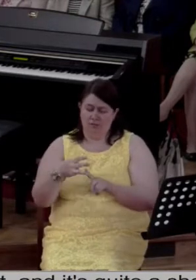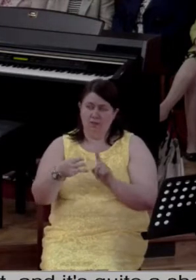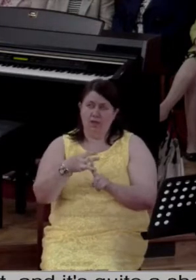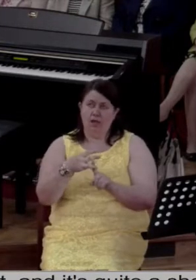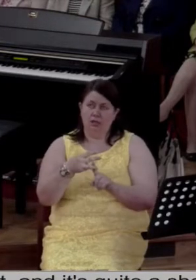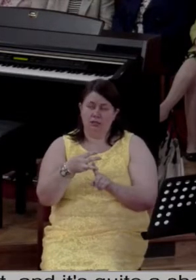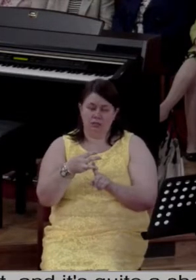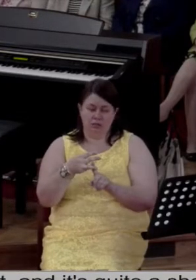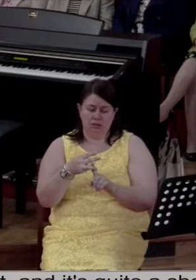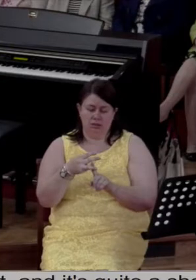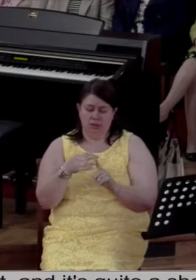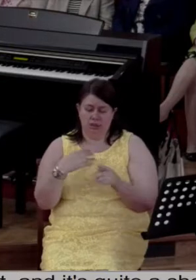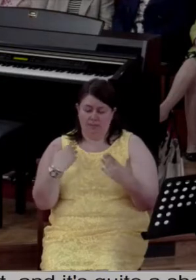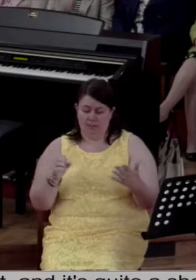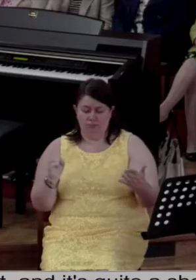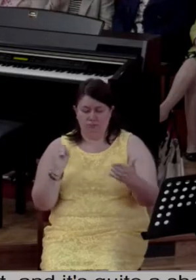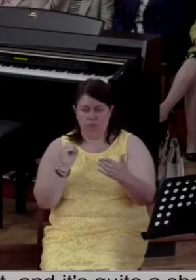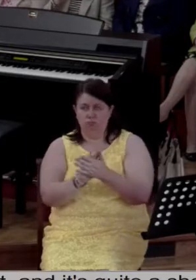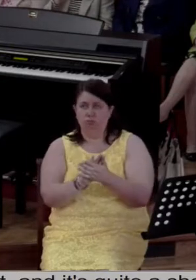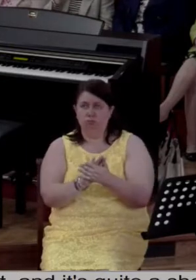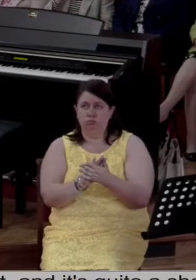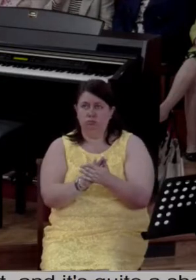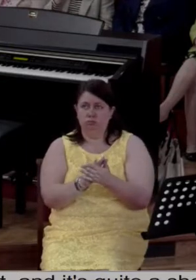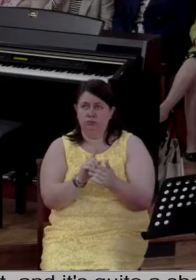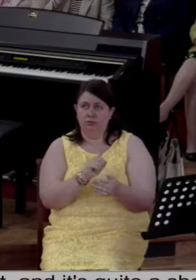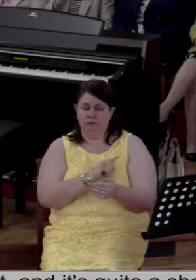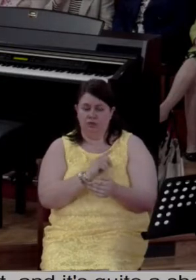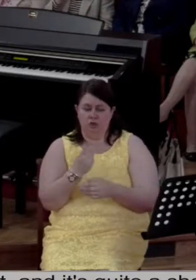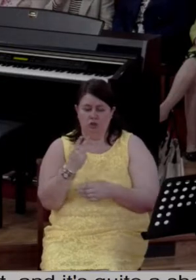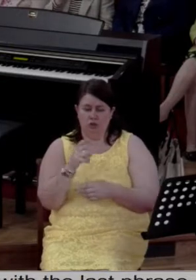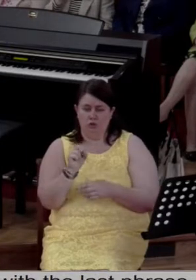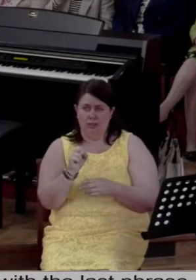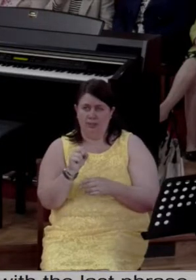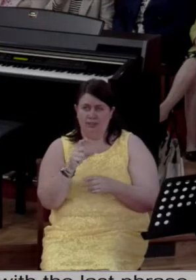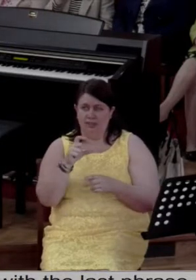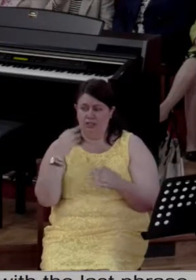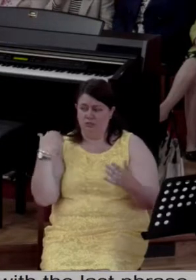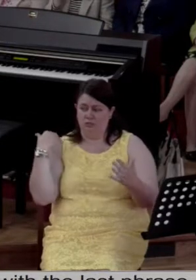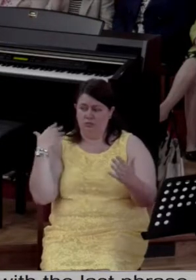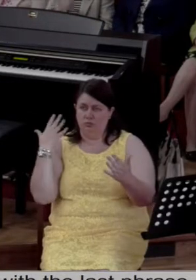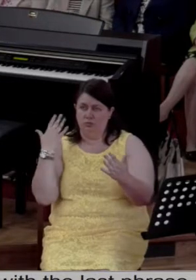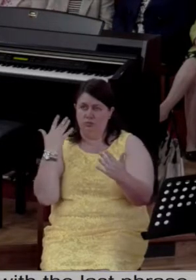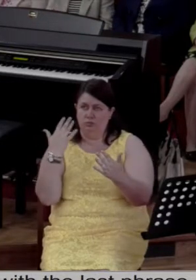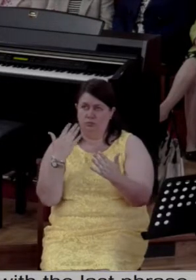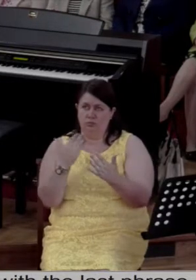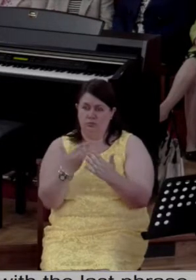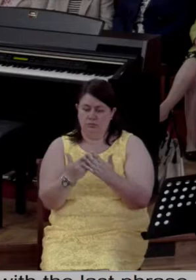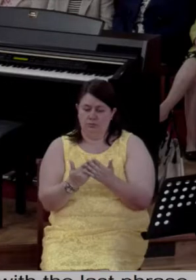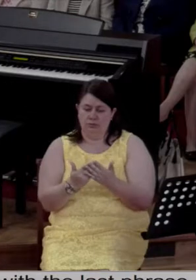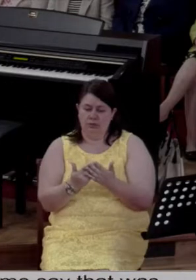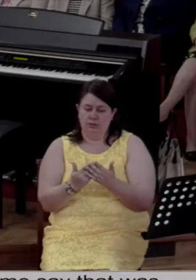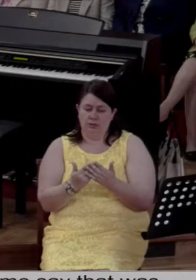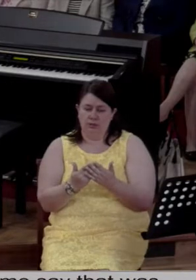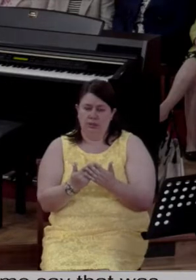has been prayed by the church for 20 centuries because what it does is